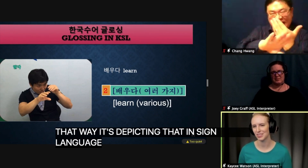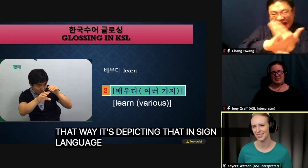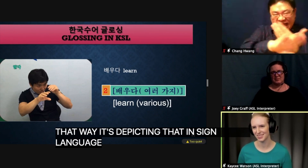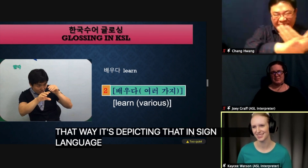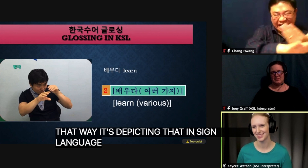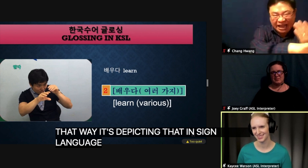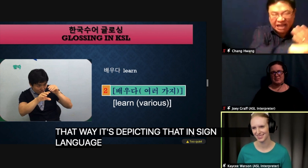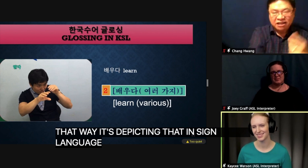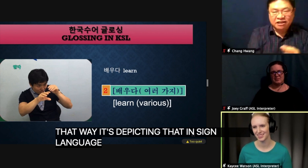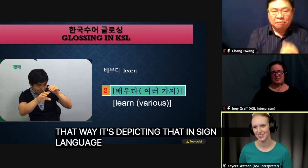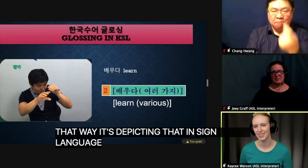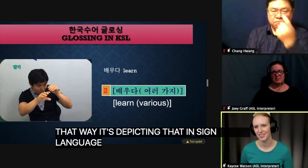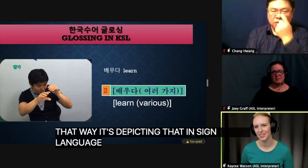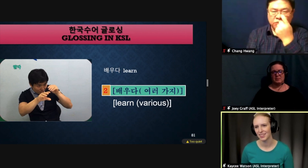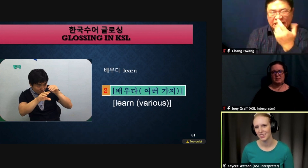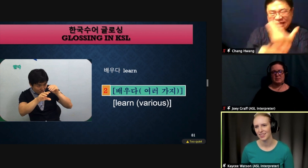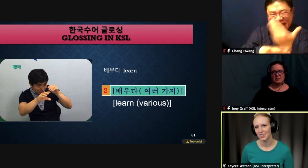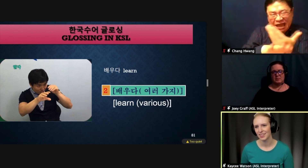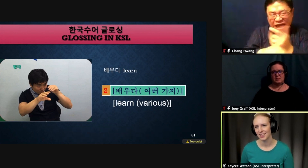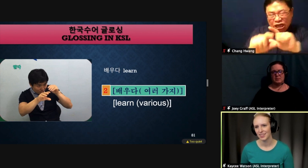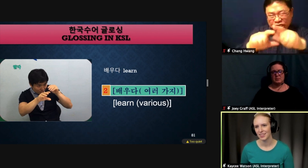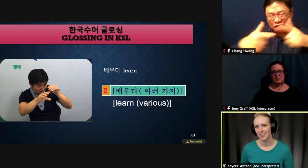that are being used.